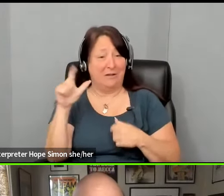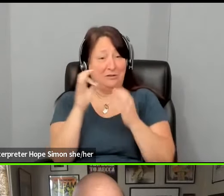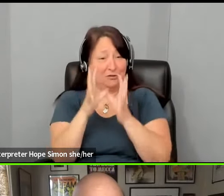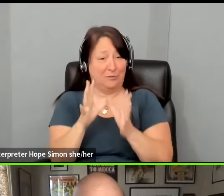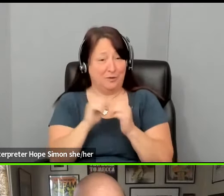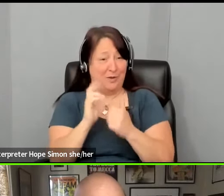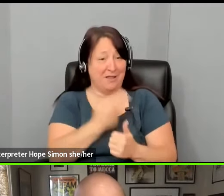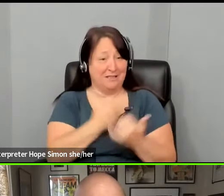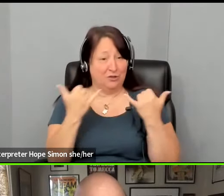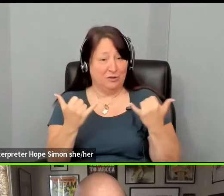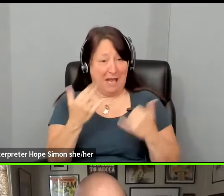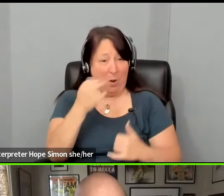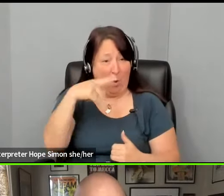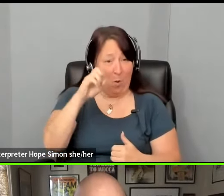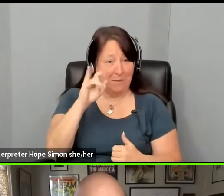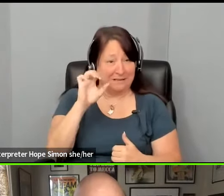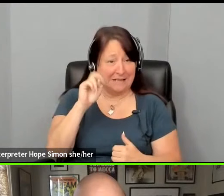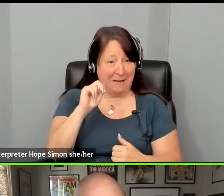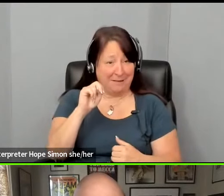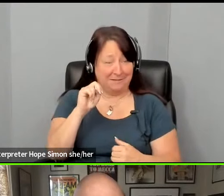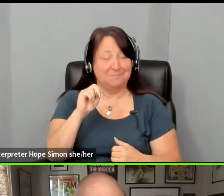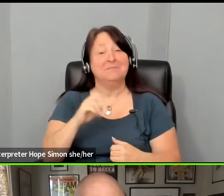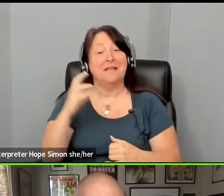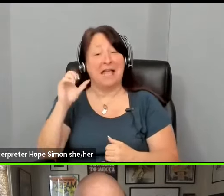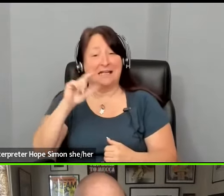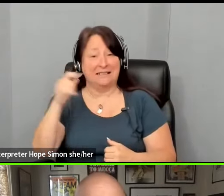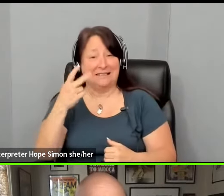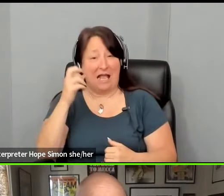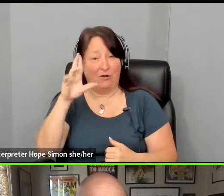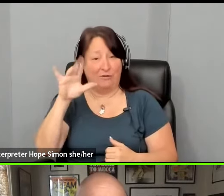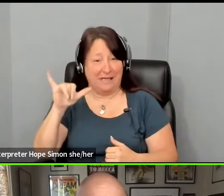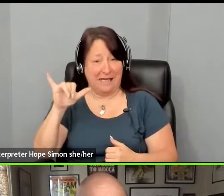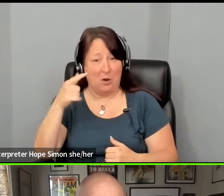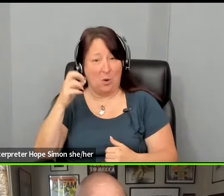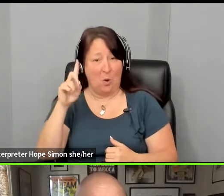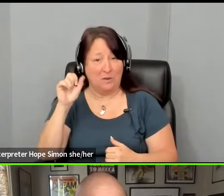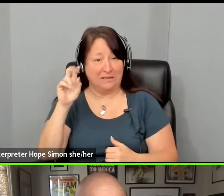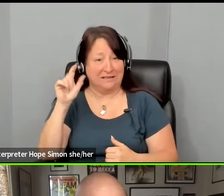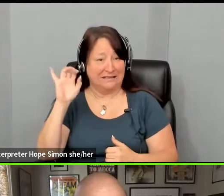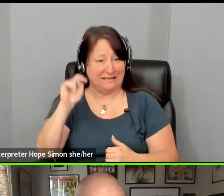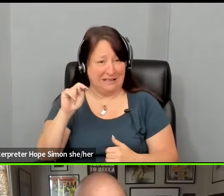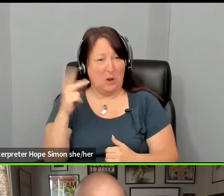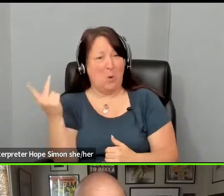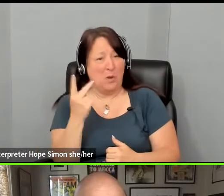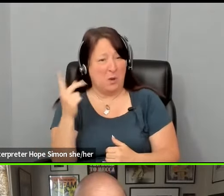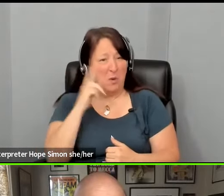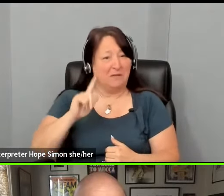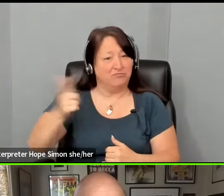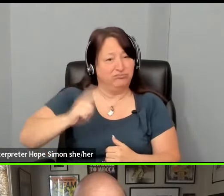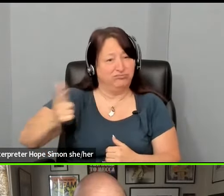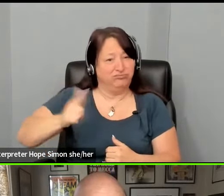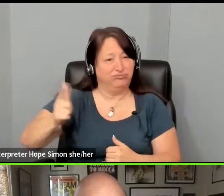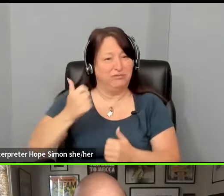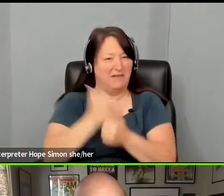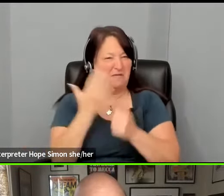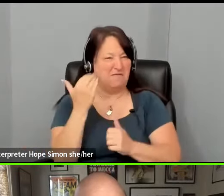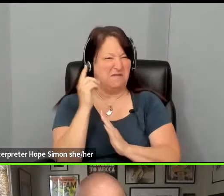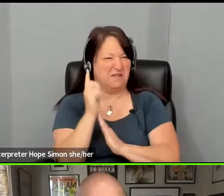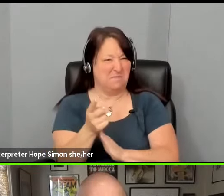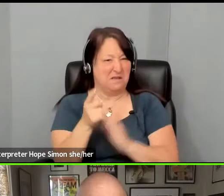today, Hope Simon and Zachary Goldstein. Hope and Zachary will be switching off periodically throughout today's